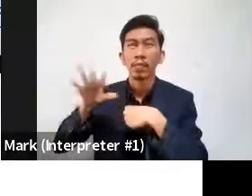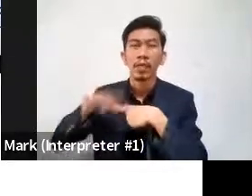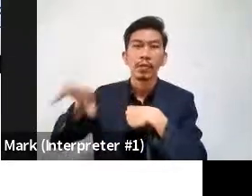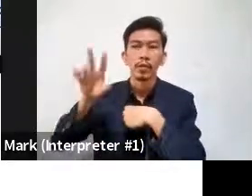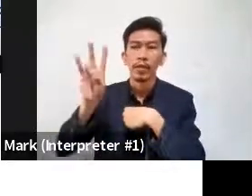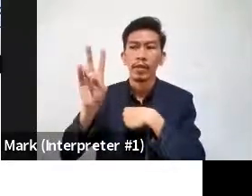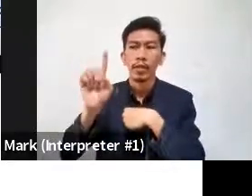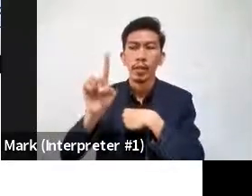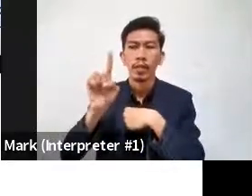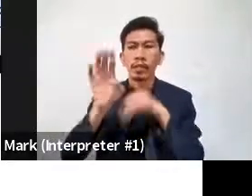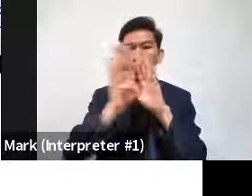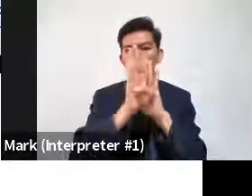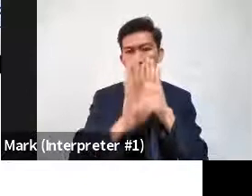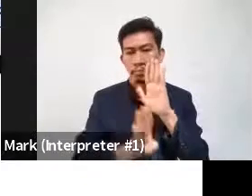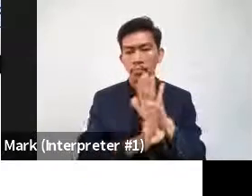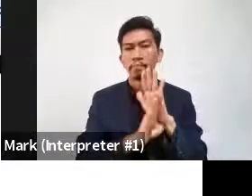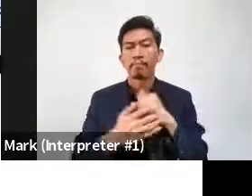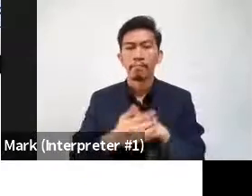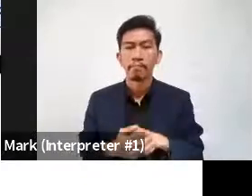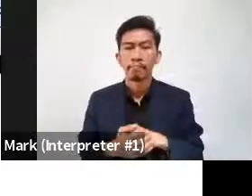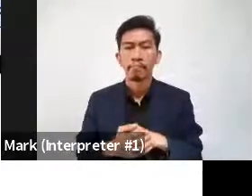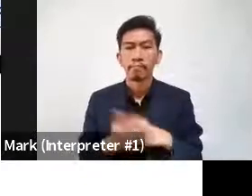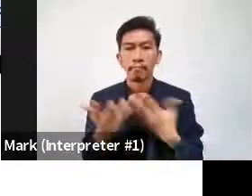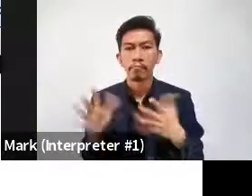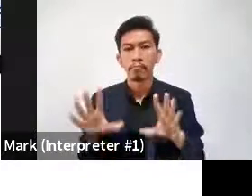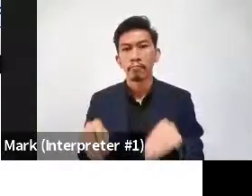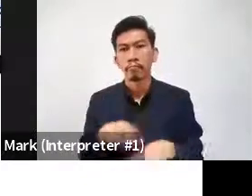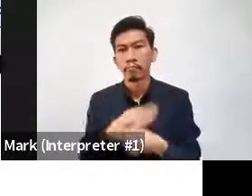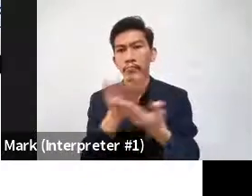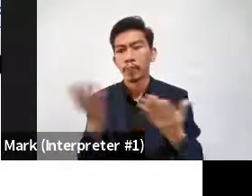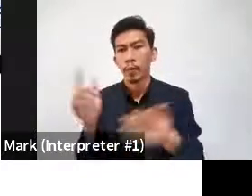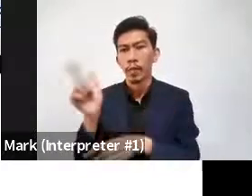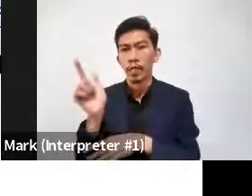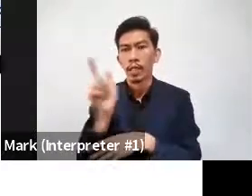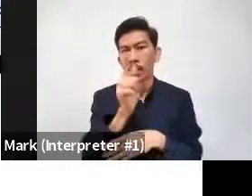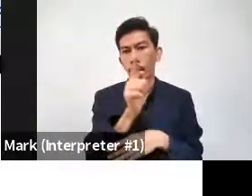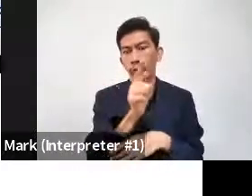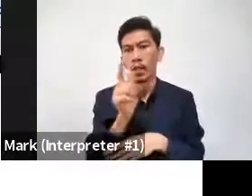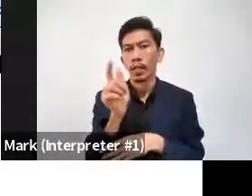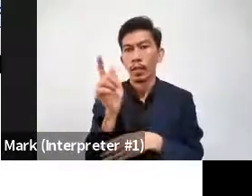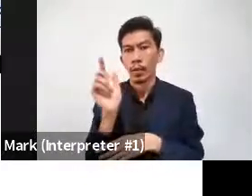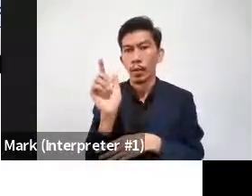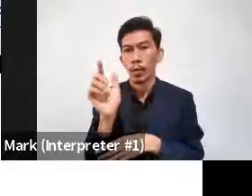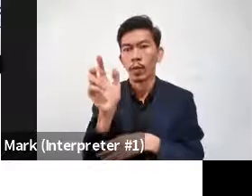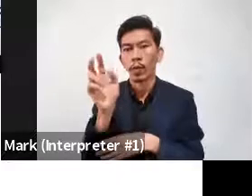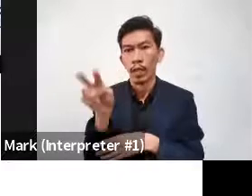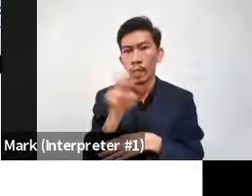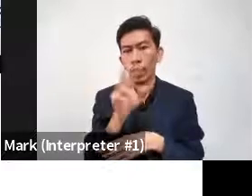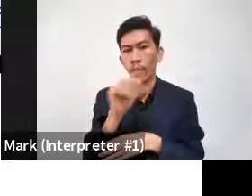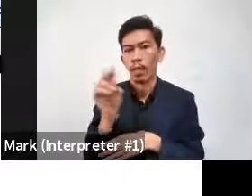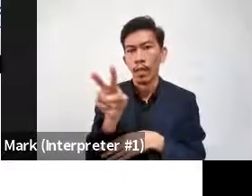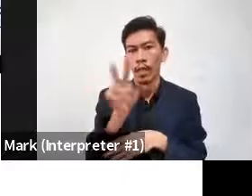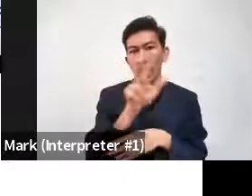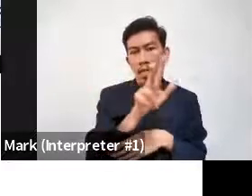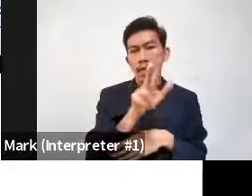71 billion. I have provided you our 2021, 22, 23, and of course for the cancer,